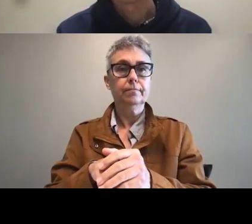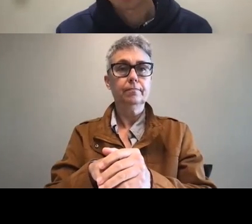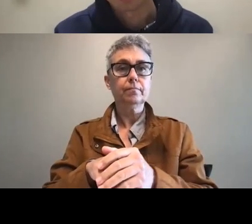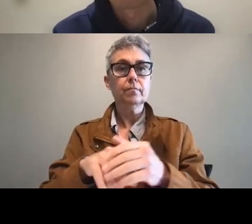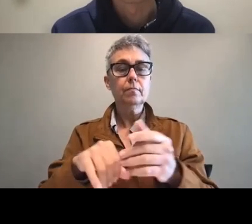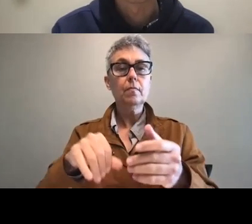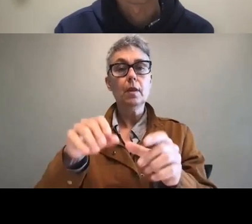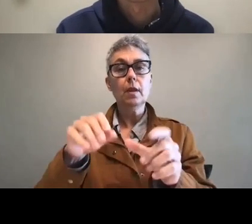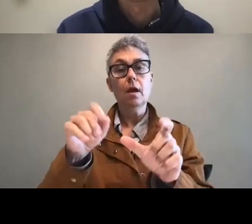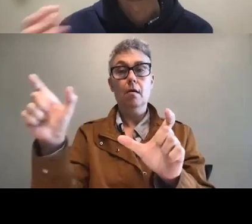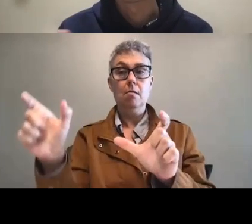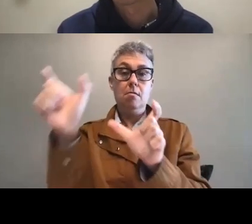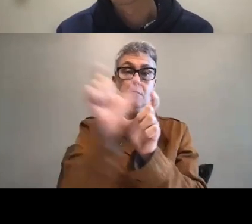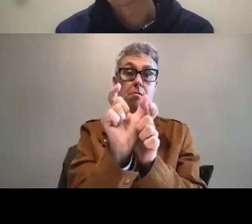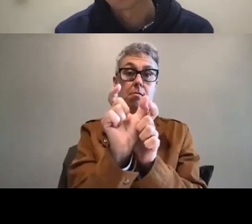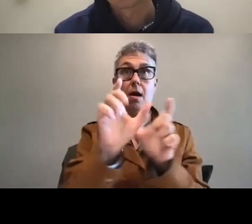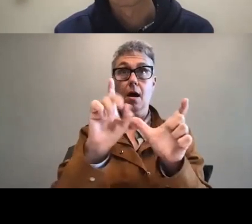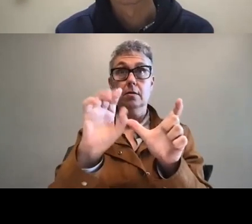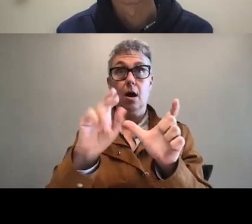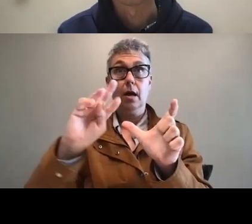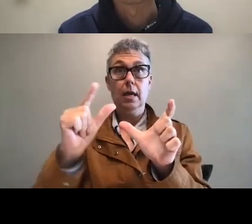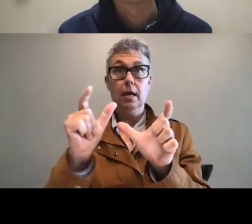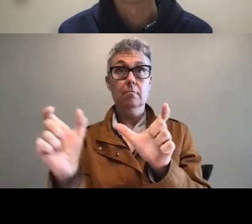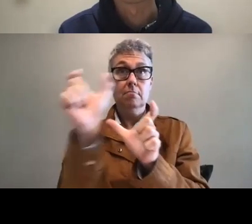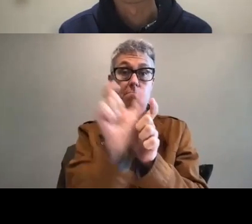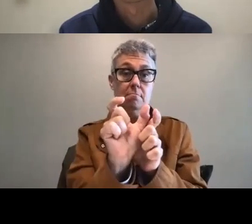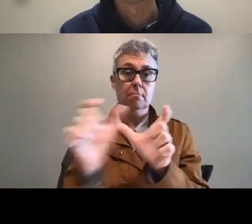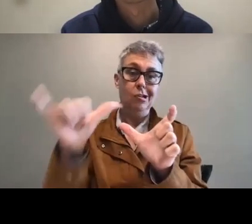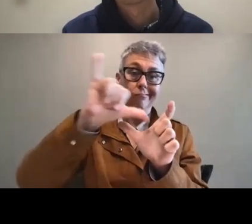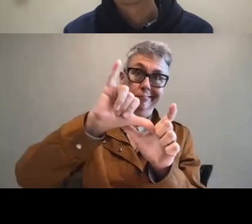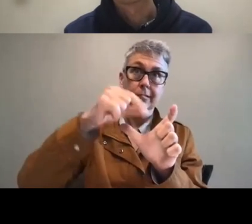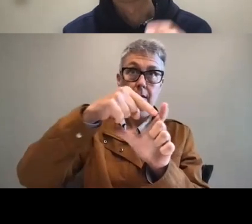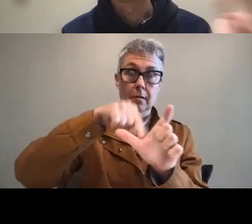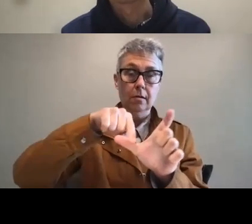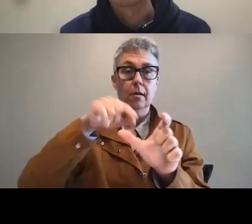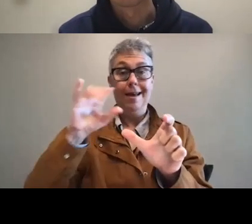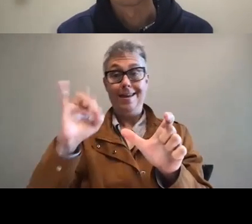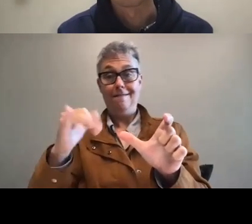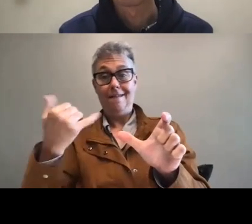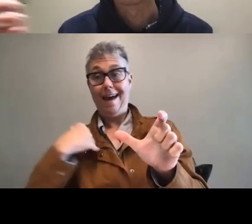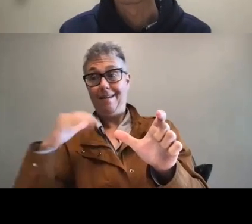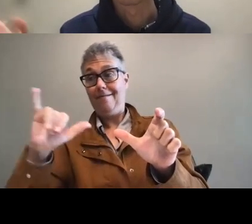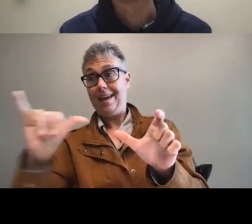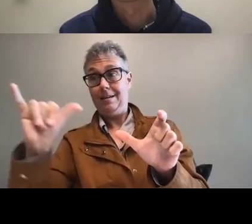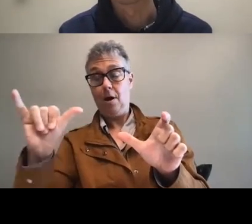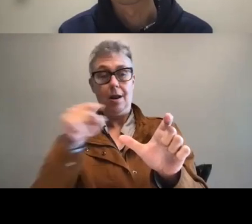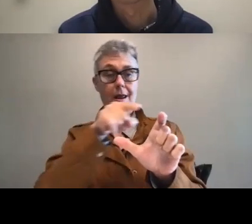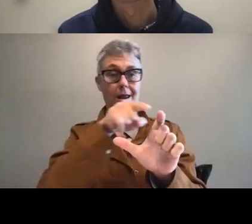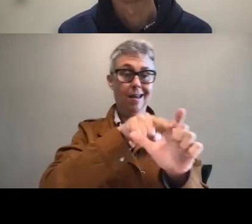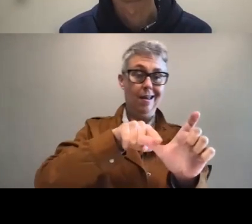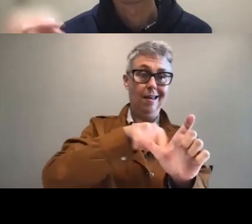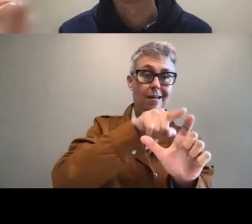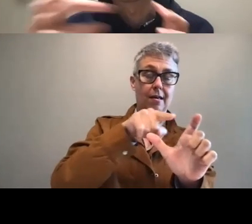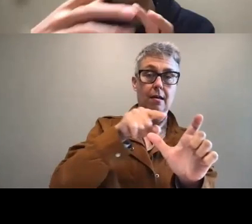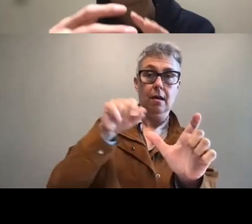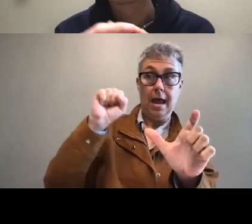include stocking, which we will talk about today. Is if I have a antibody and a antigen, can I